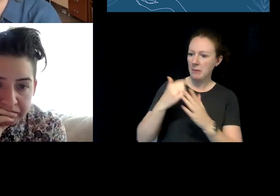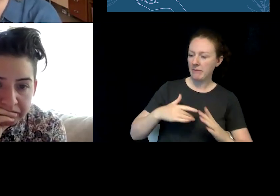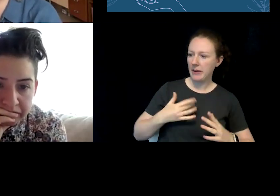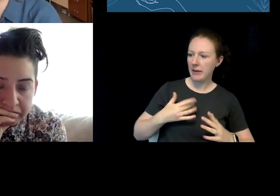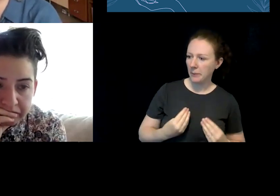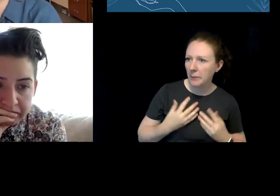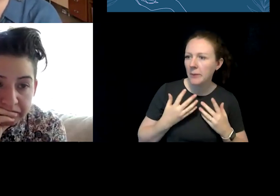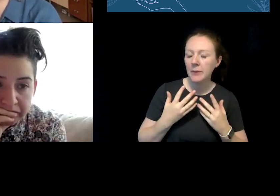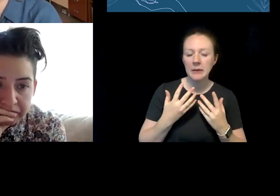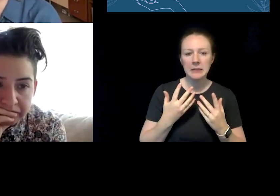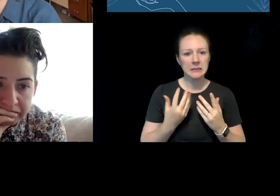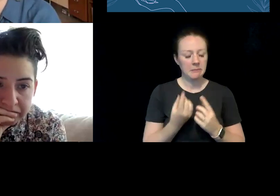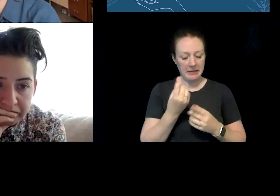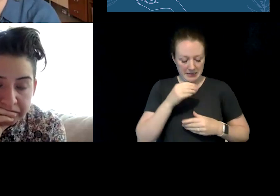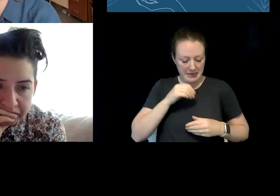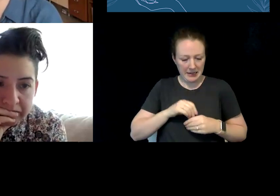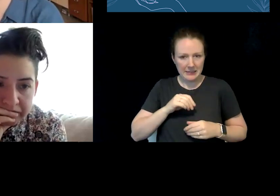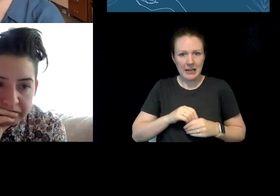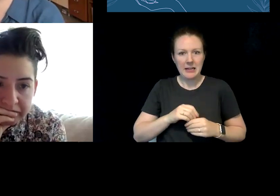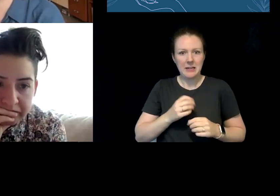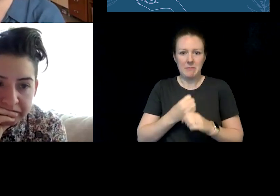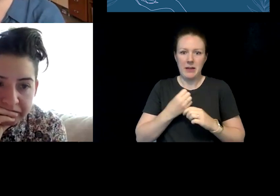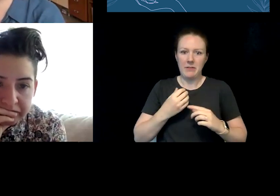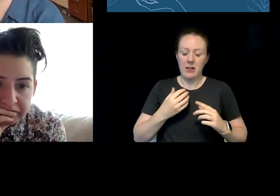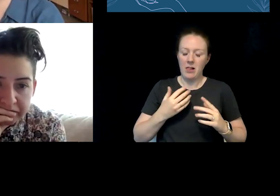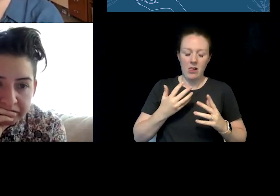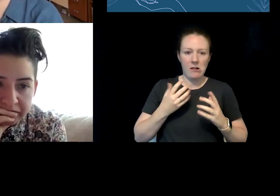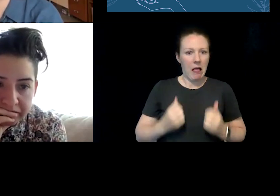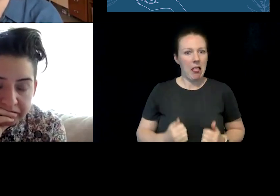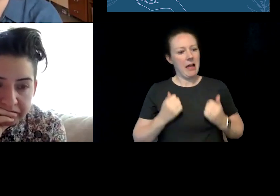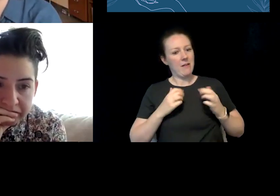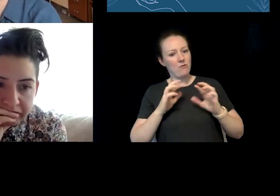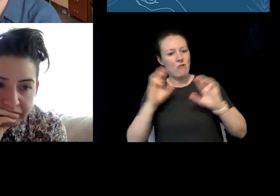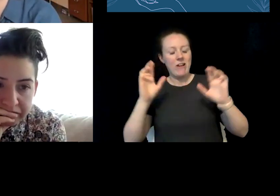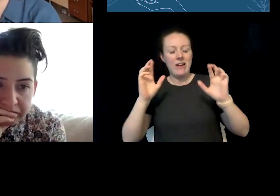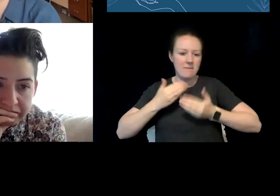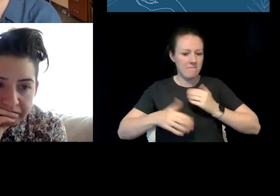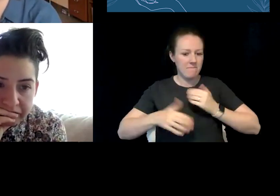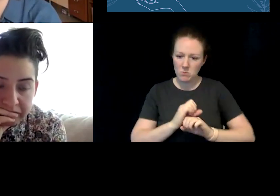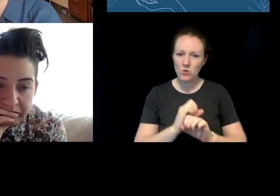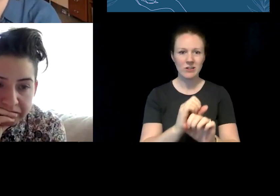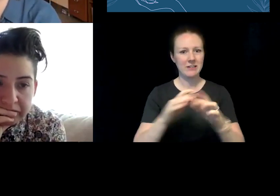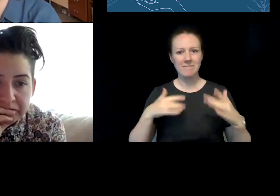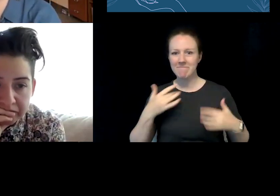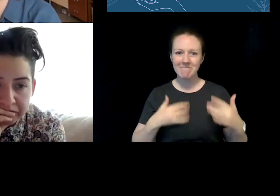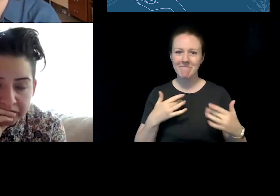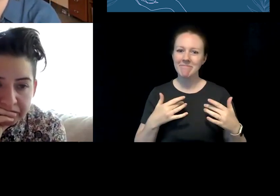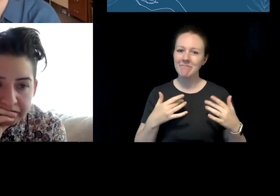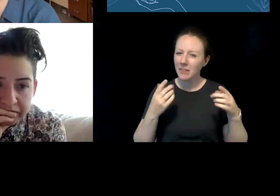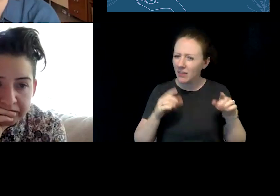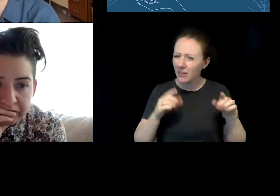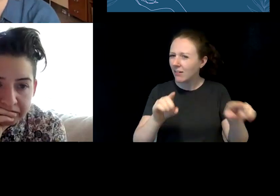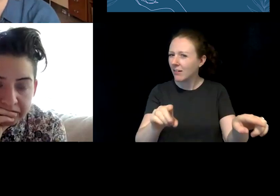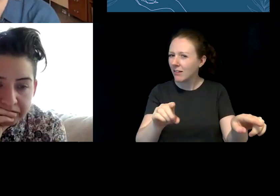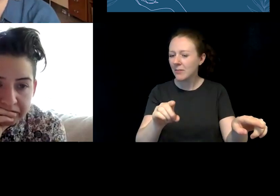feel I'm made alive by it. And that the parallel to that kind